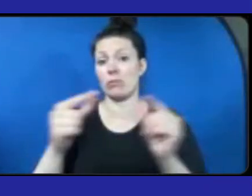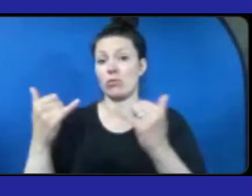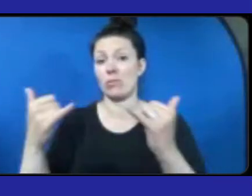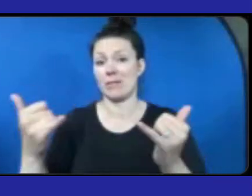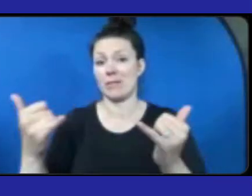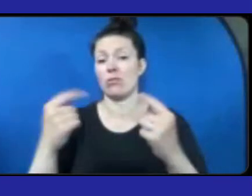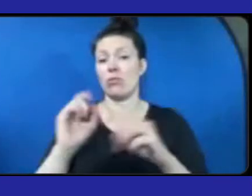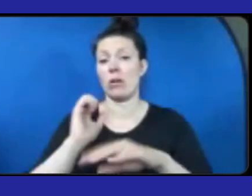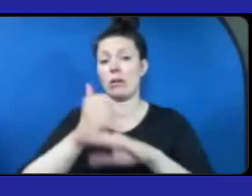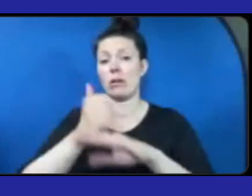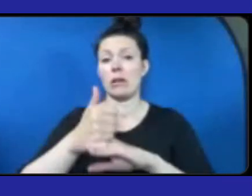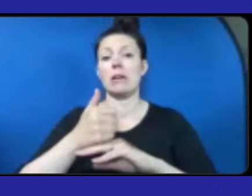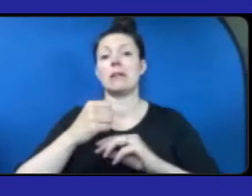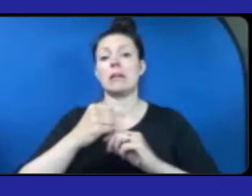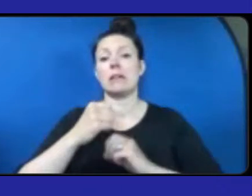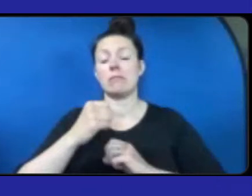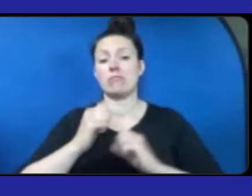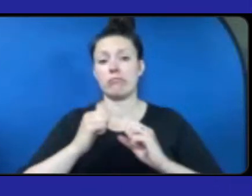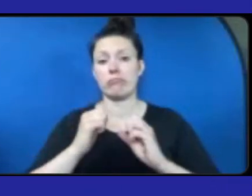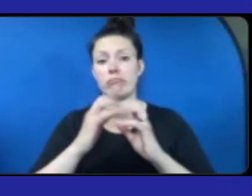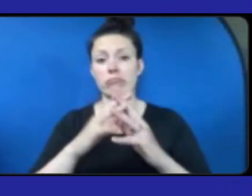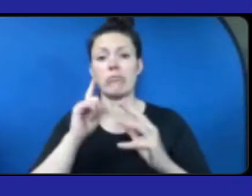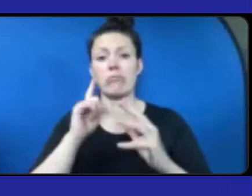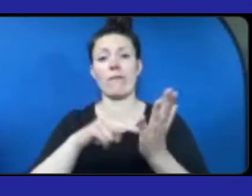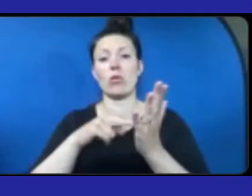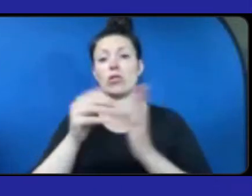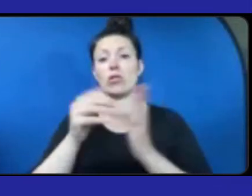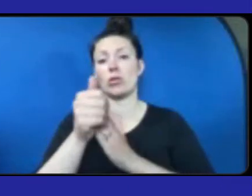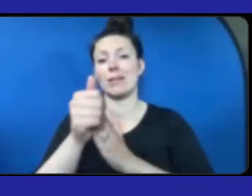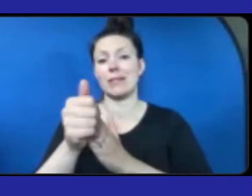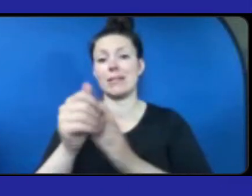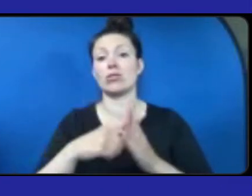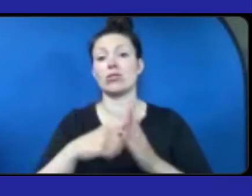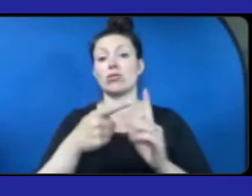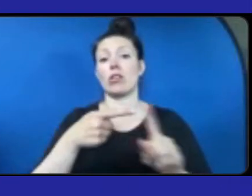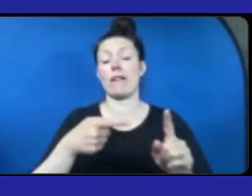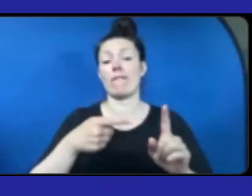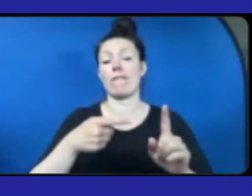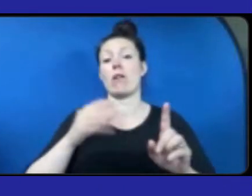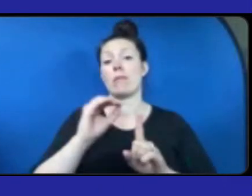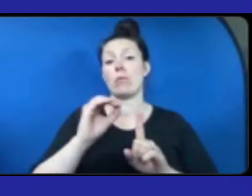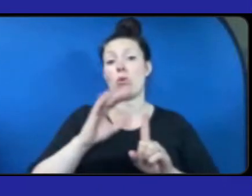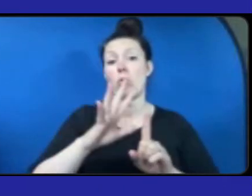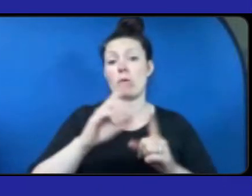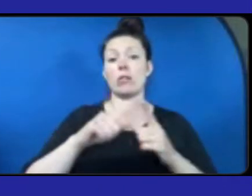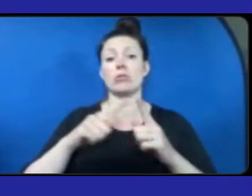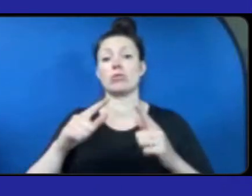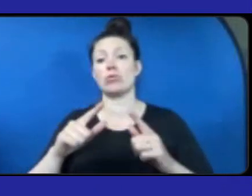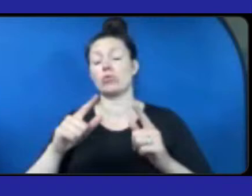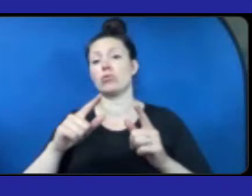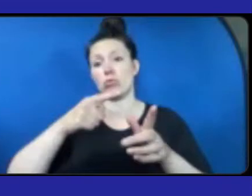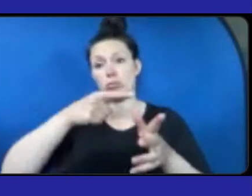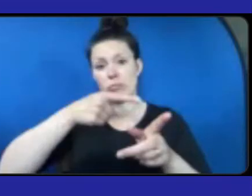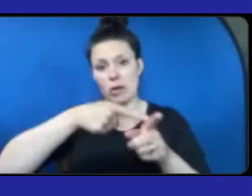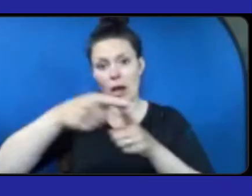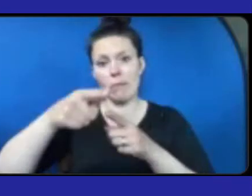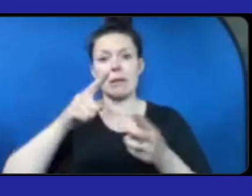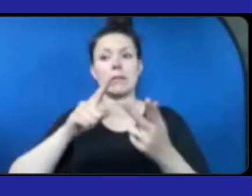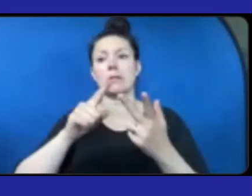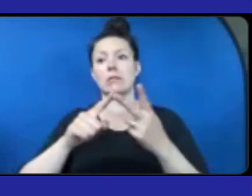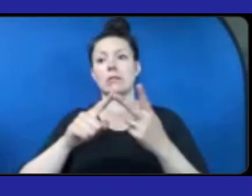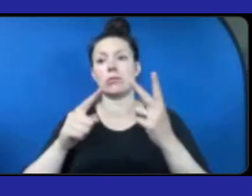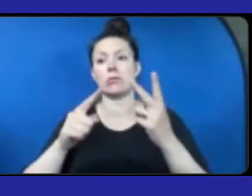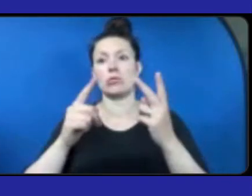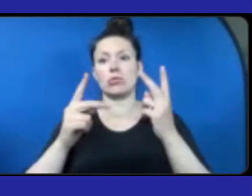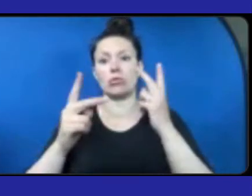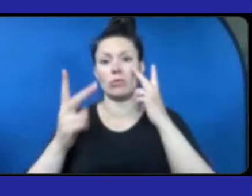really establishing the infrastructure for nursing leadership, starting from the orientation to the competencies to our visibility